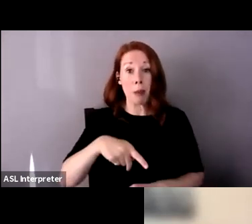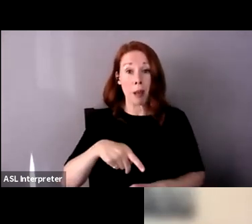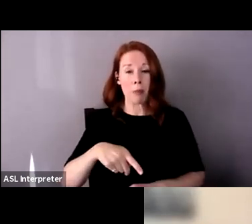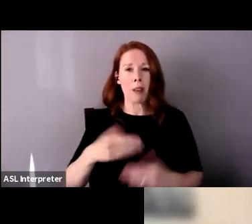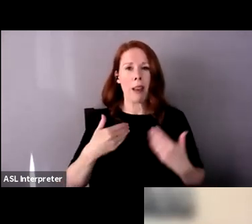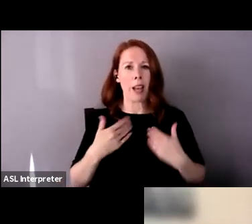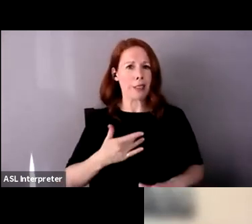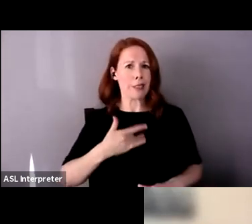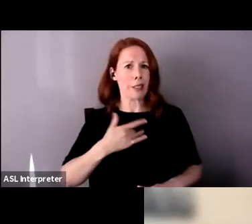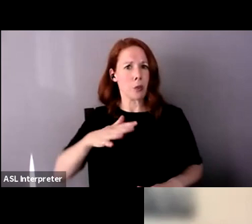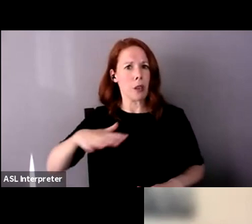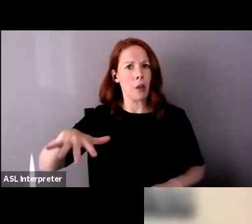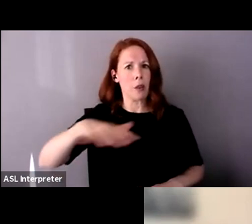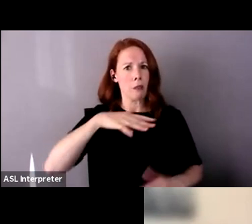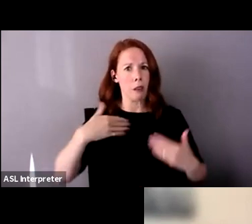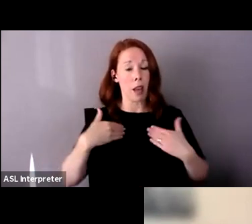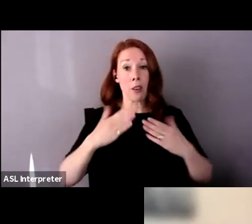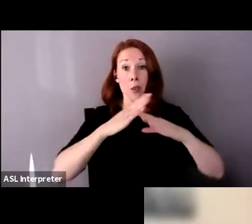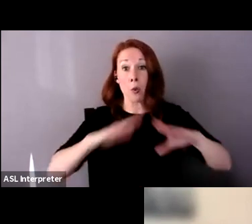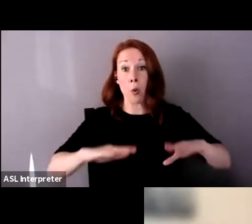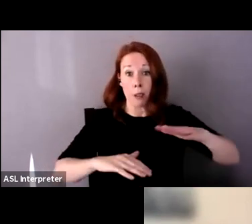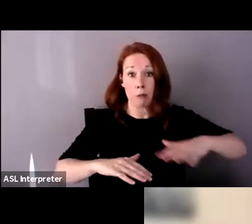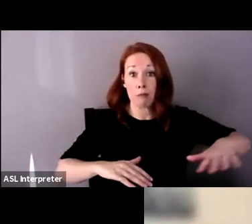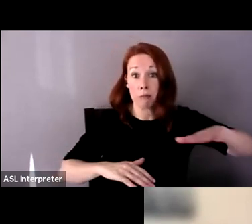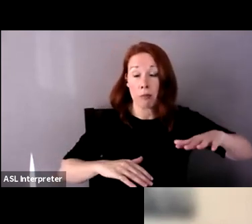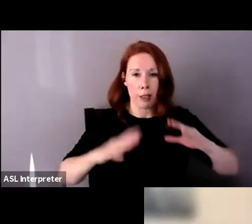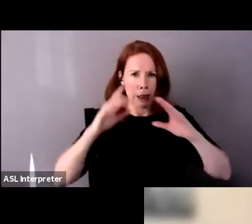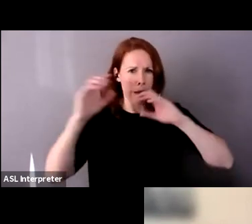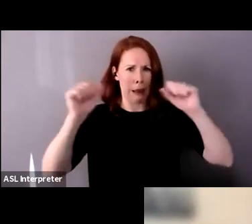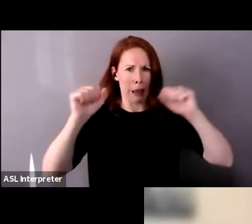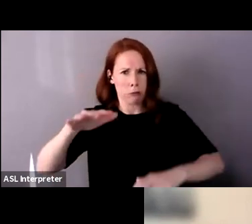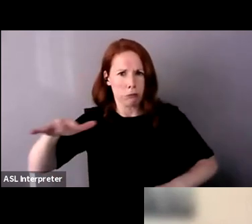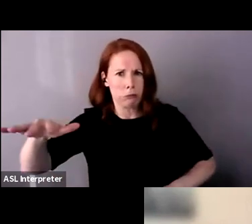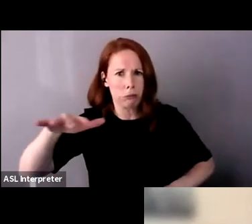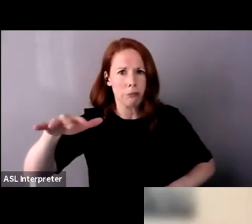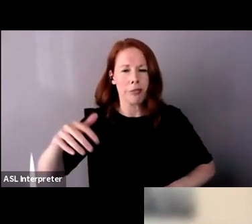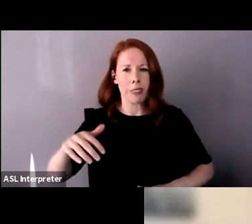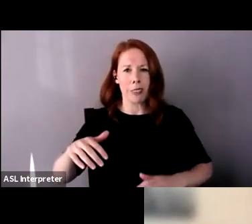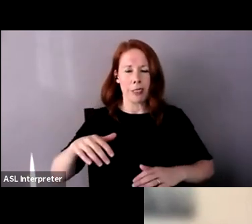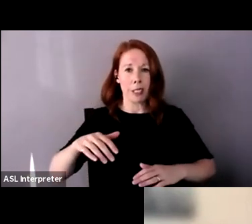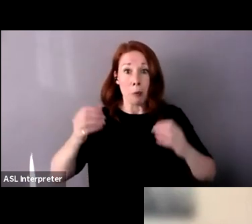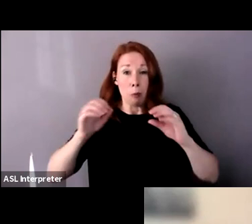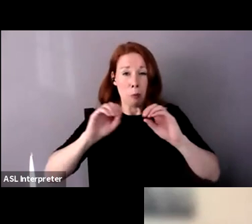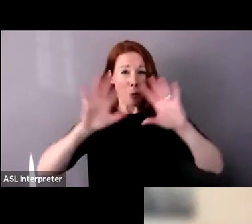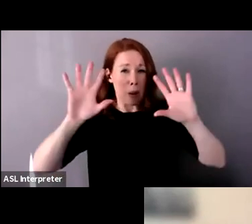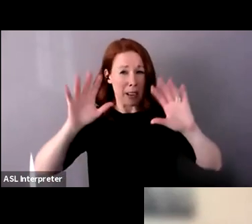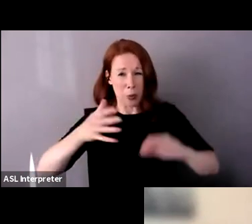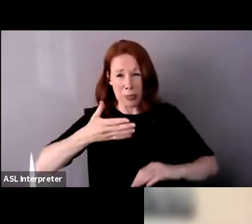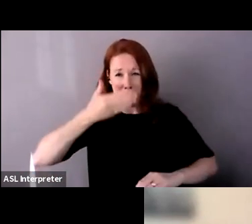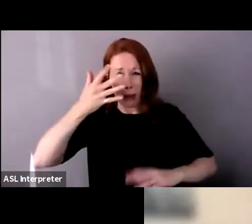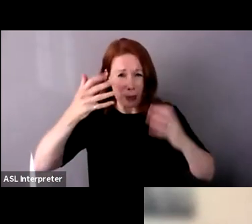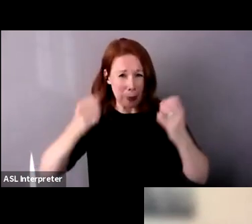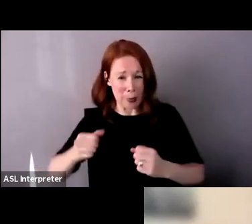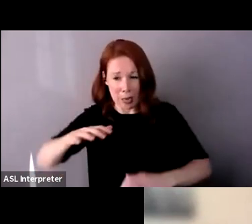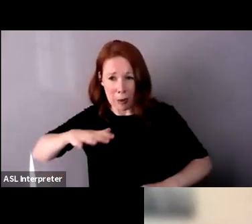of sensory spots of places that are quieter, louder, you know, bright, smelly, all those kinds